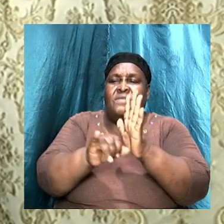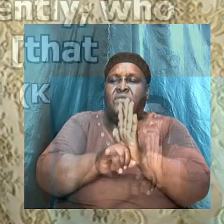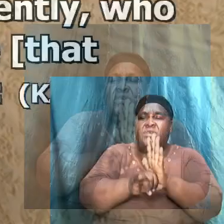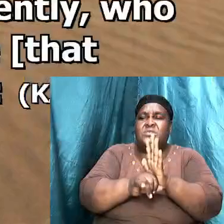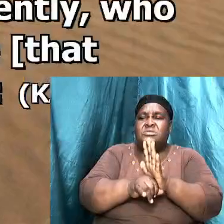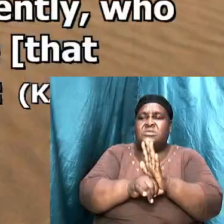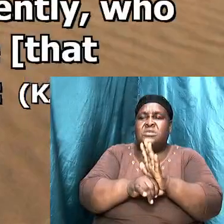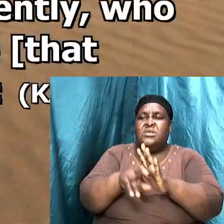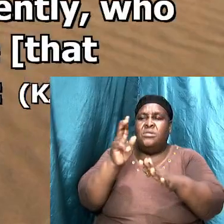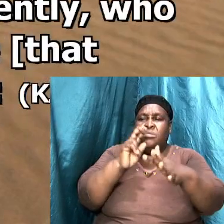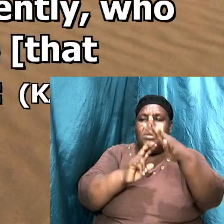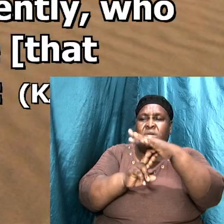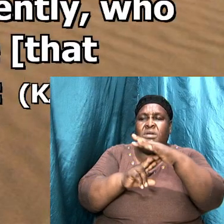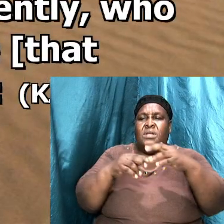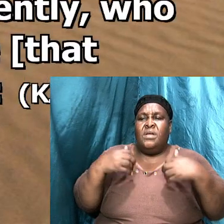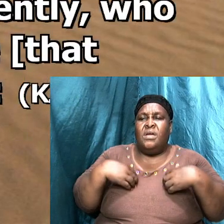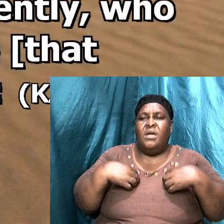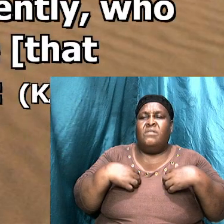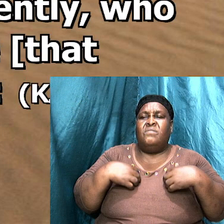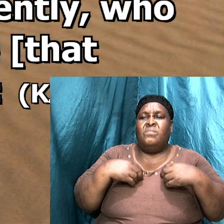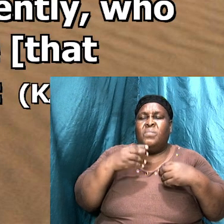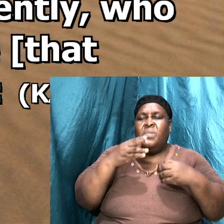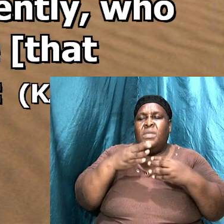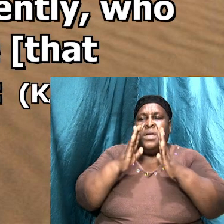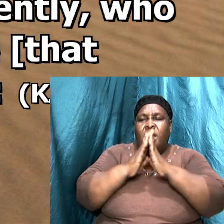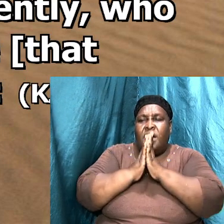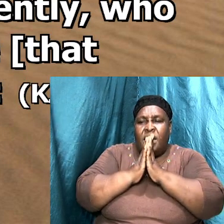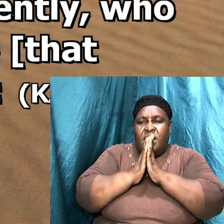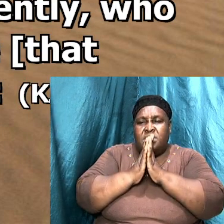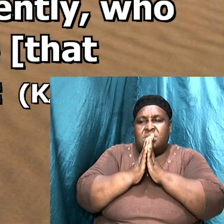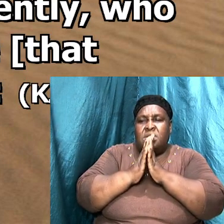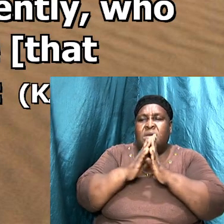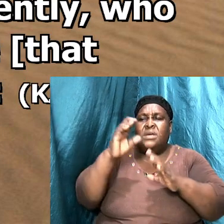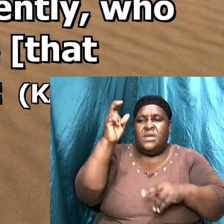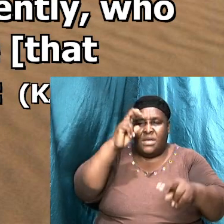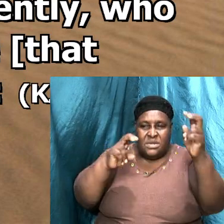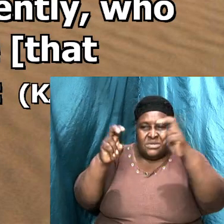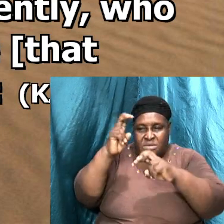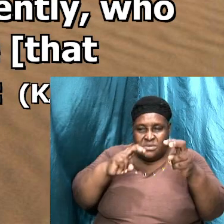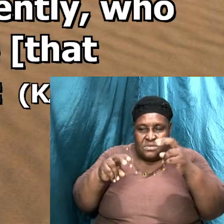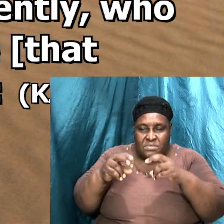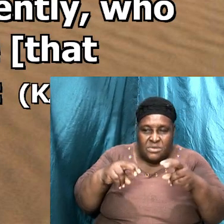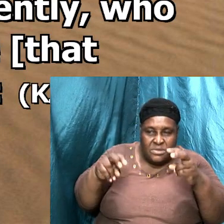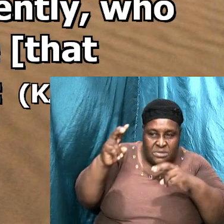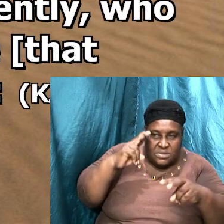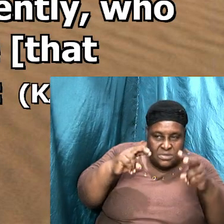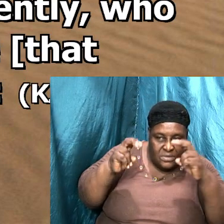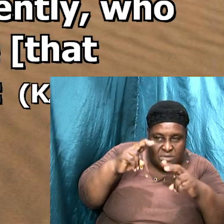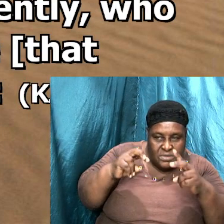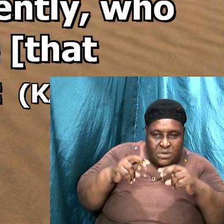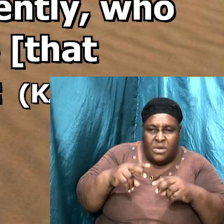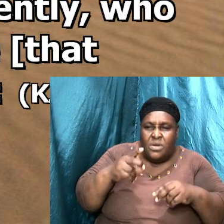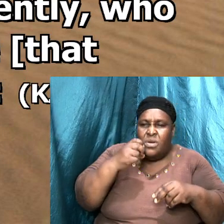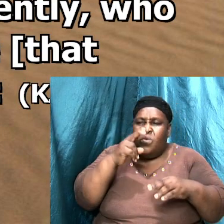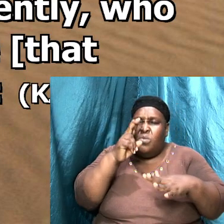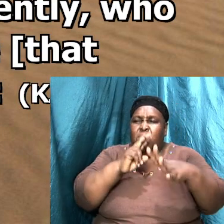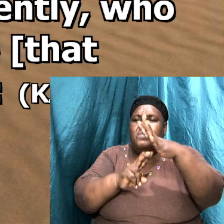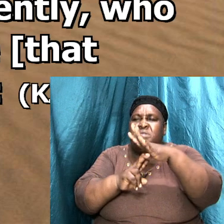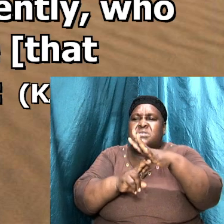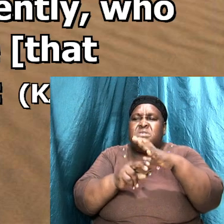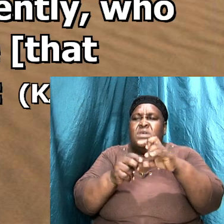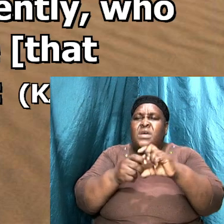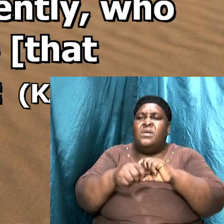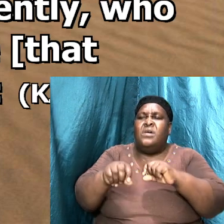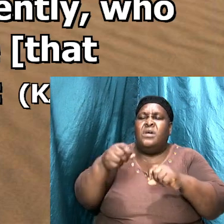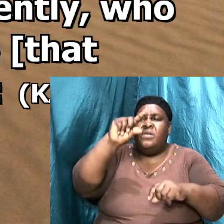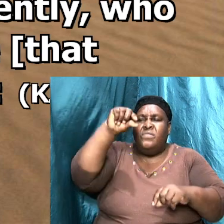salvation the prophets have inquired and searched diligently who prophesied